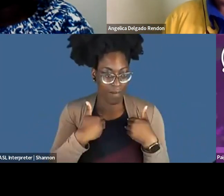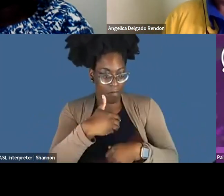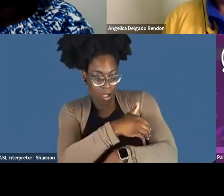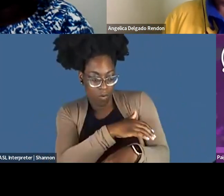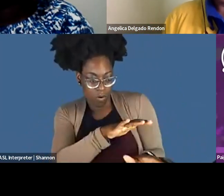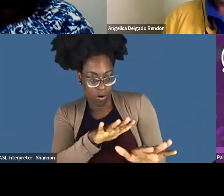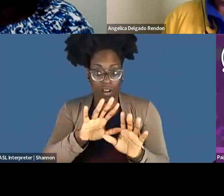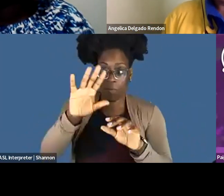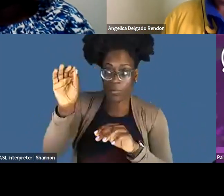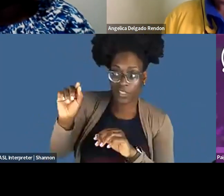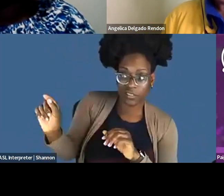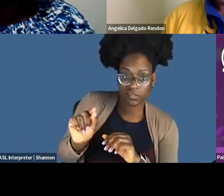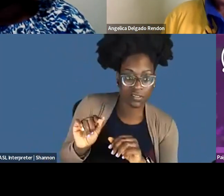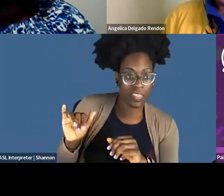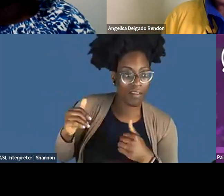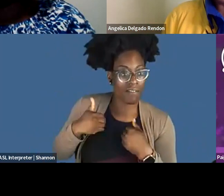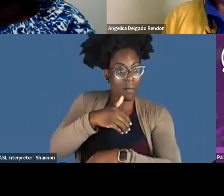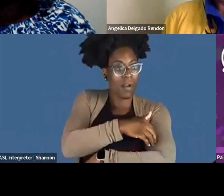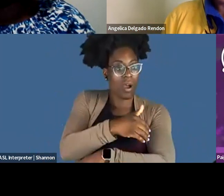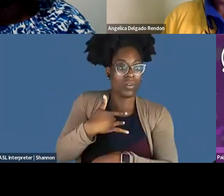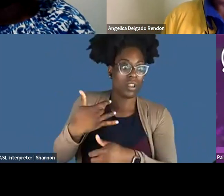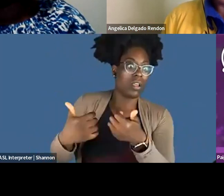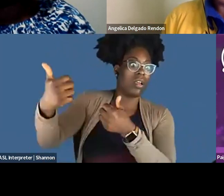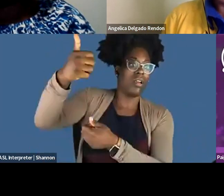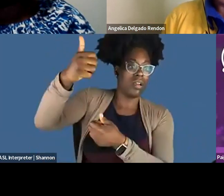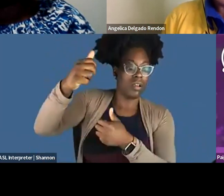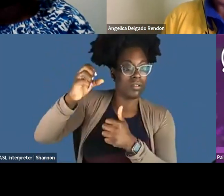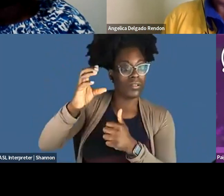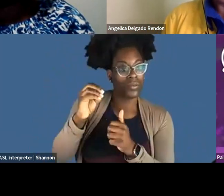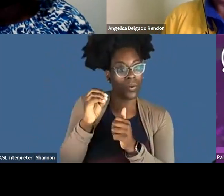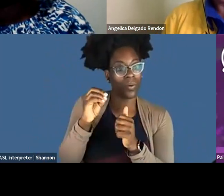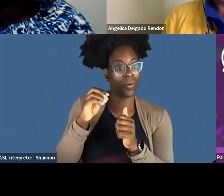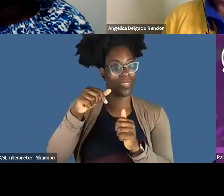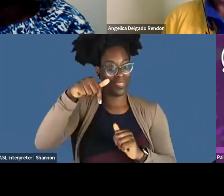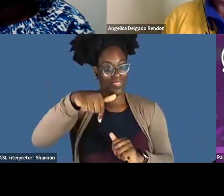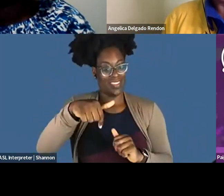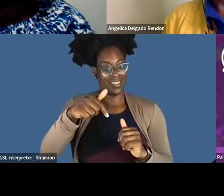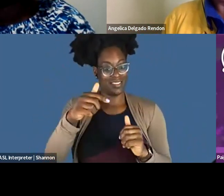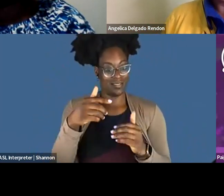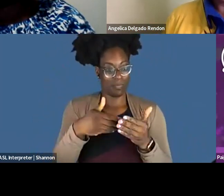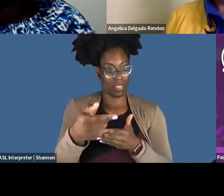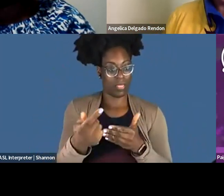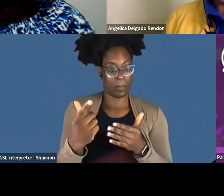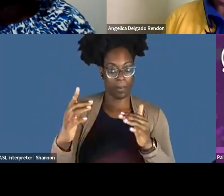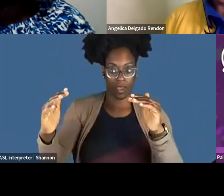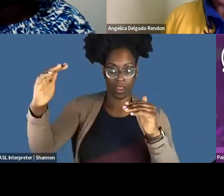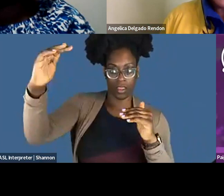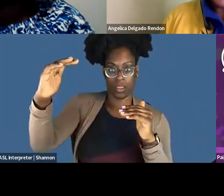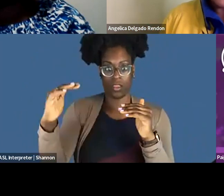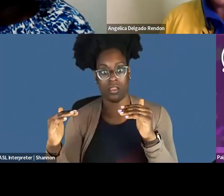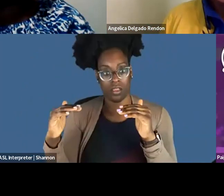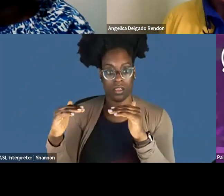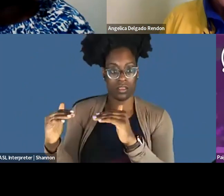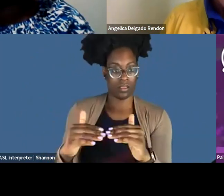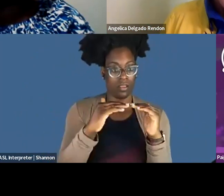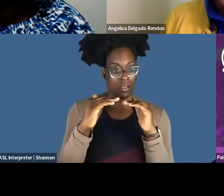companies. And so this highlights a very good point that you mentioned. I mean, in